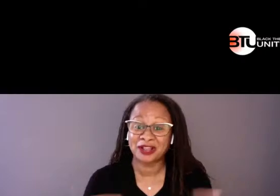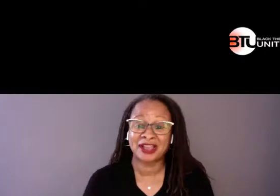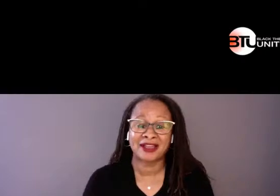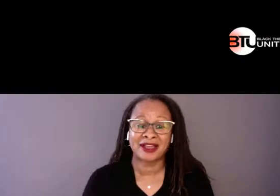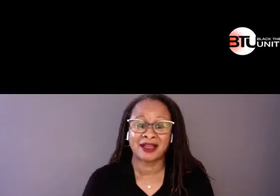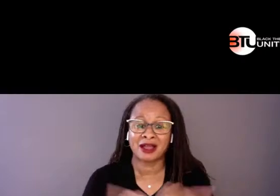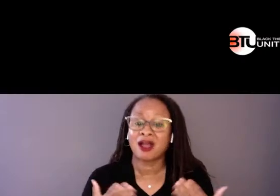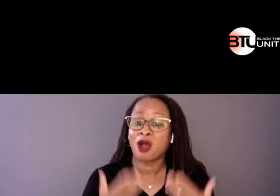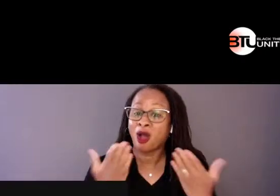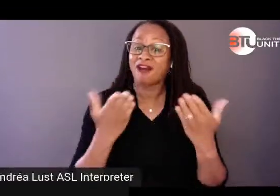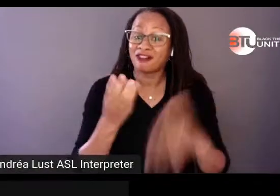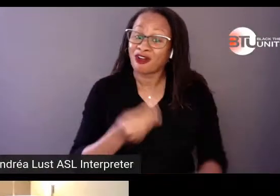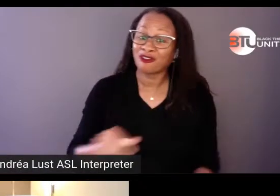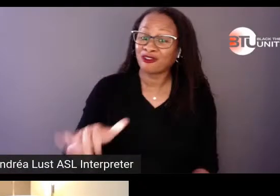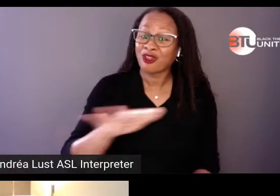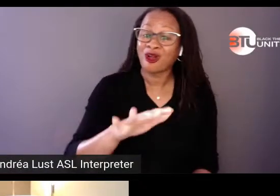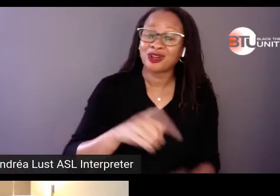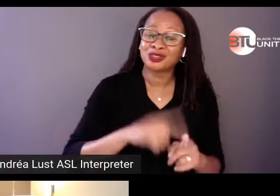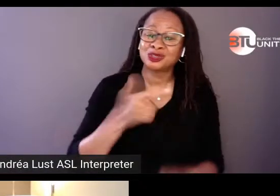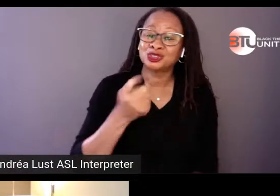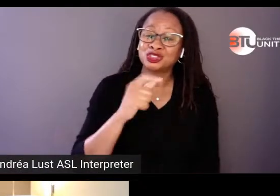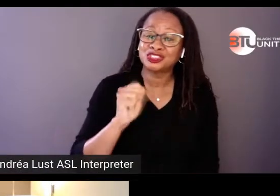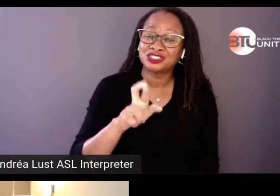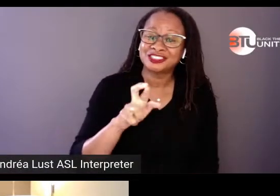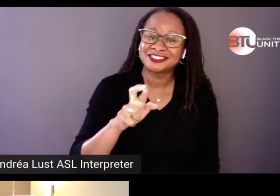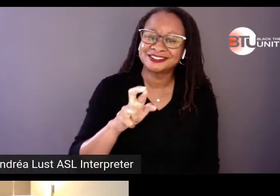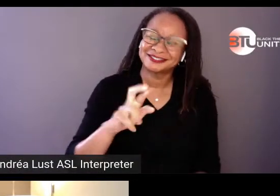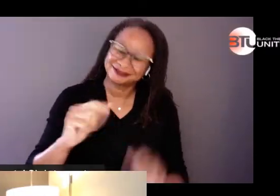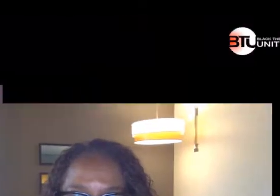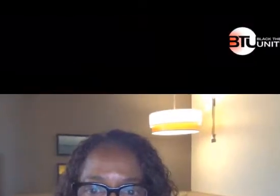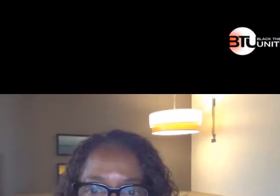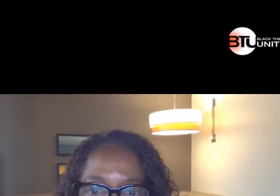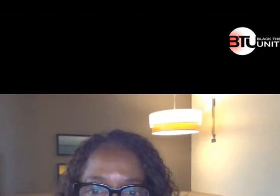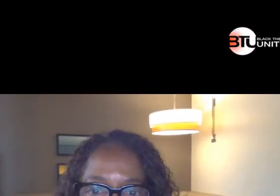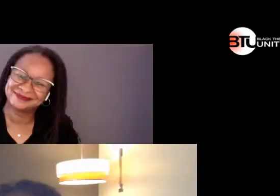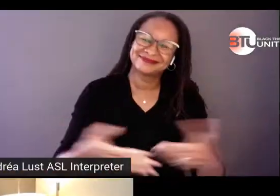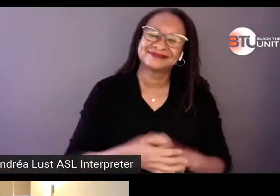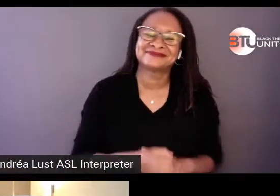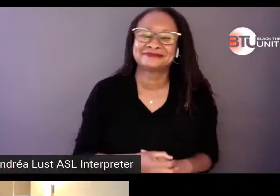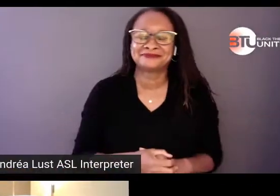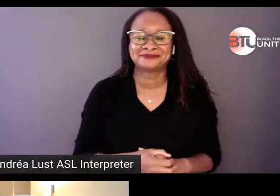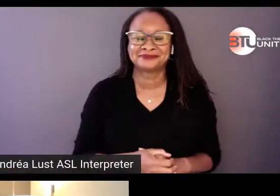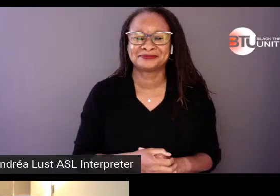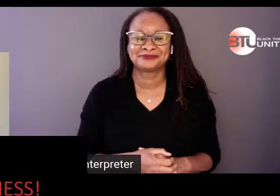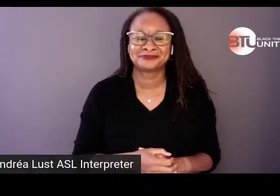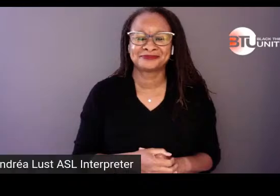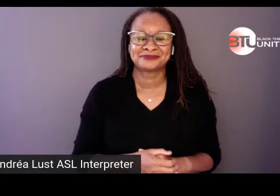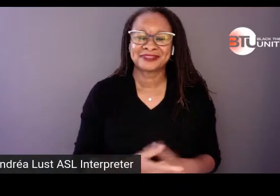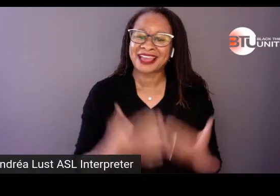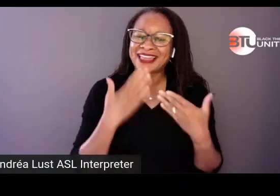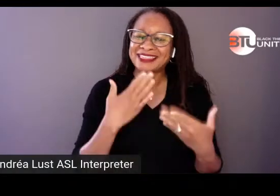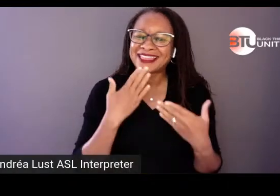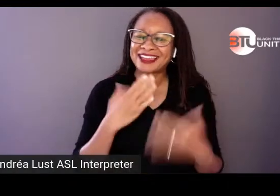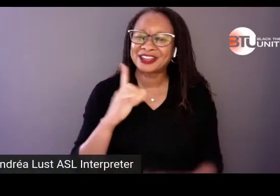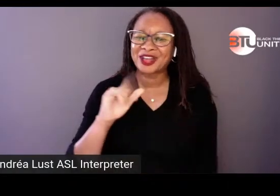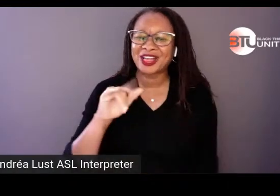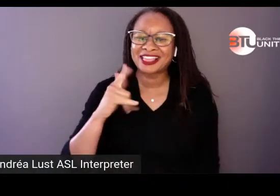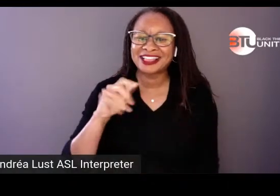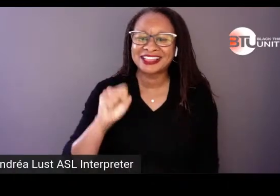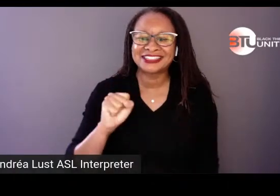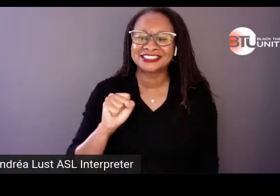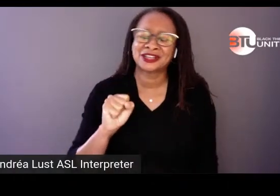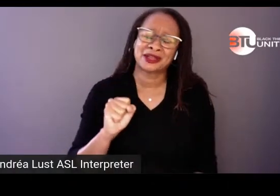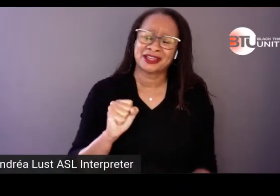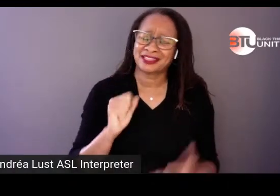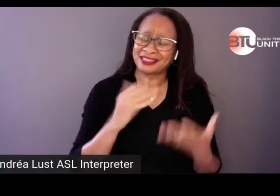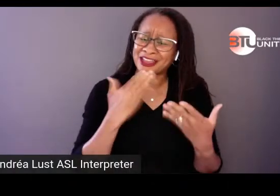to you the floor, Ginger McKnight-Chavers. Thank you, Lilius. Thank you for that nice